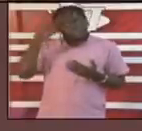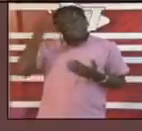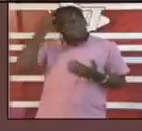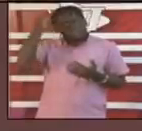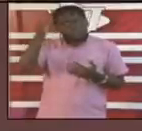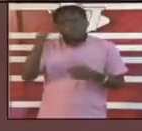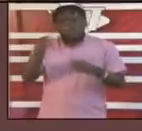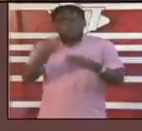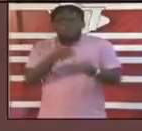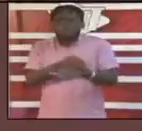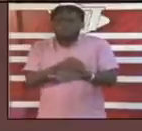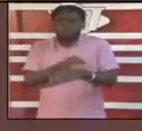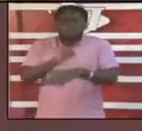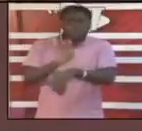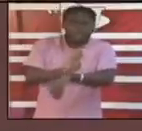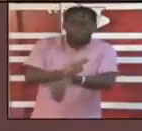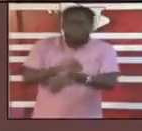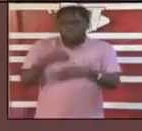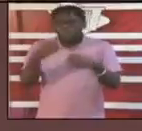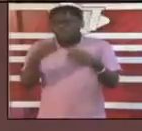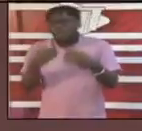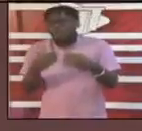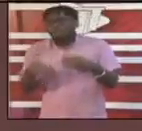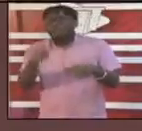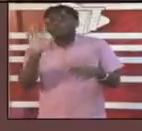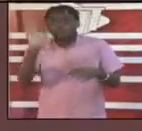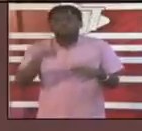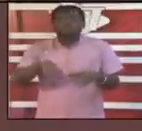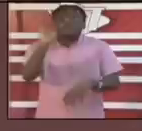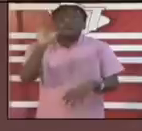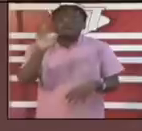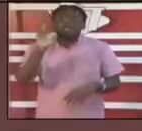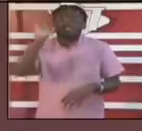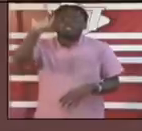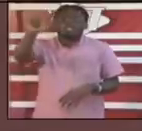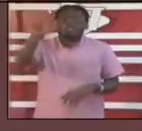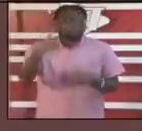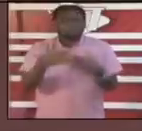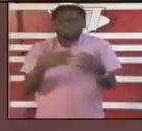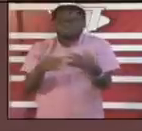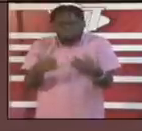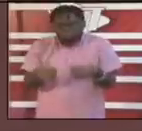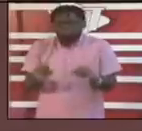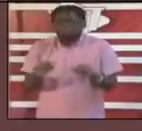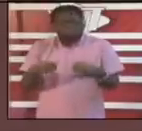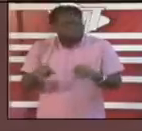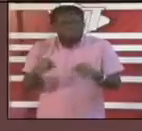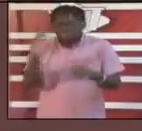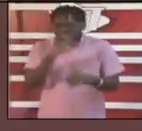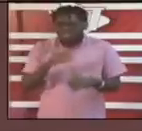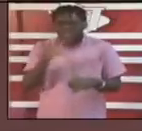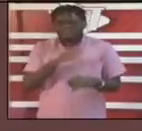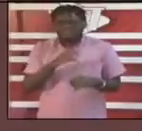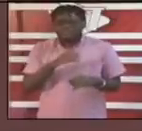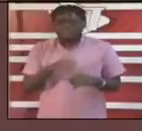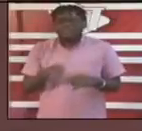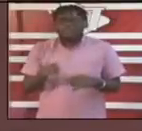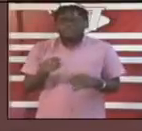wasted. Keep peeling the onion rings of your life until you find your